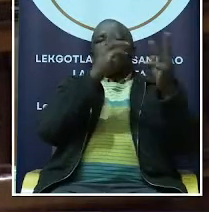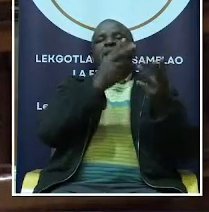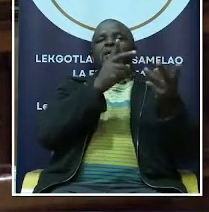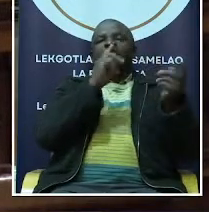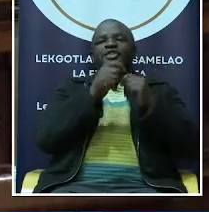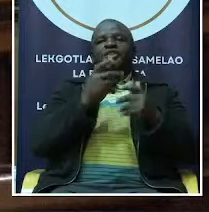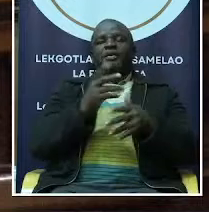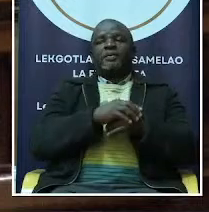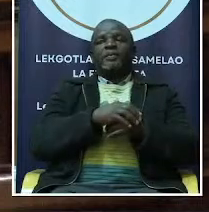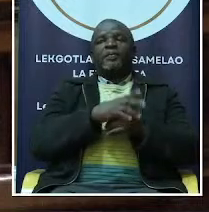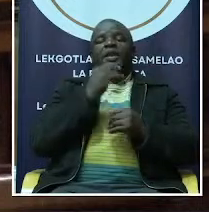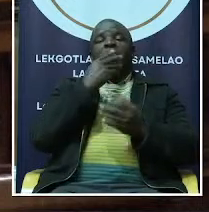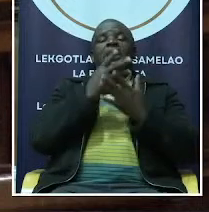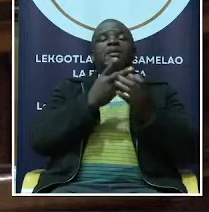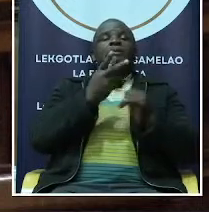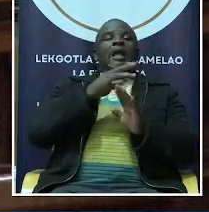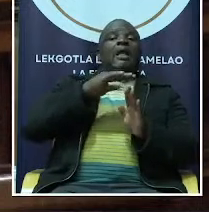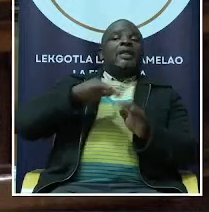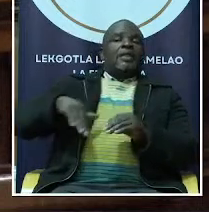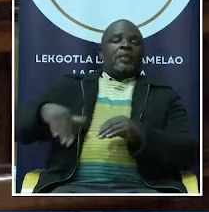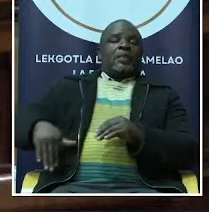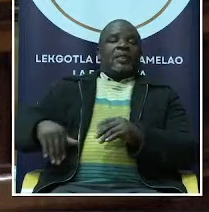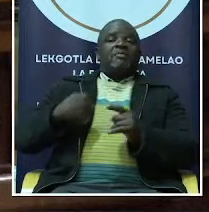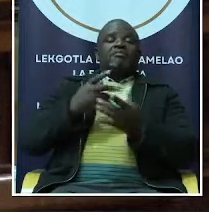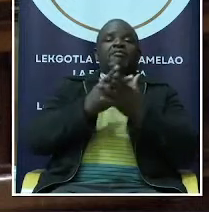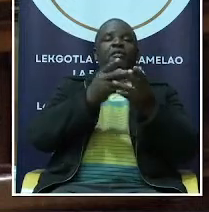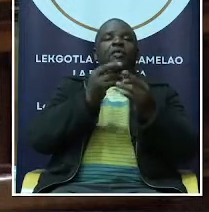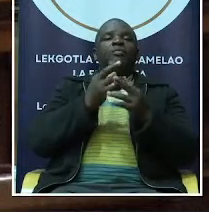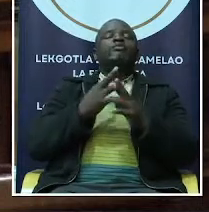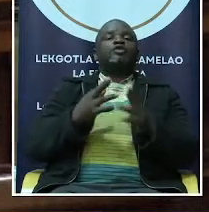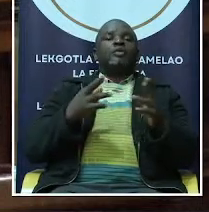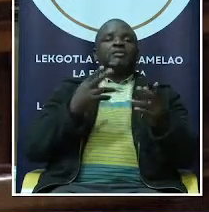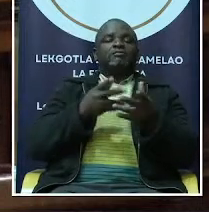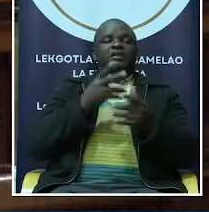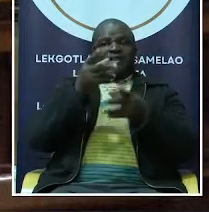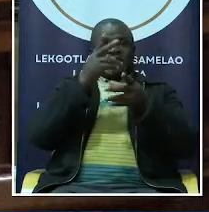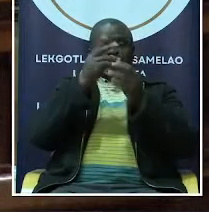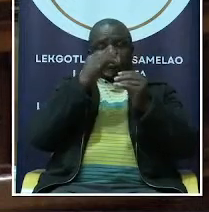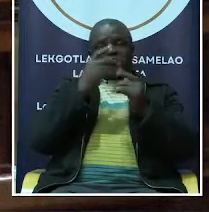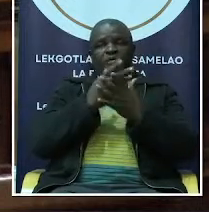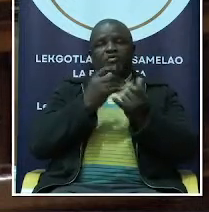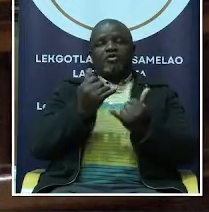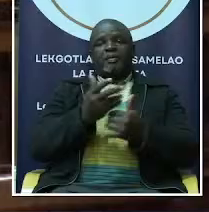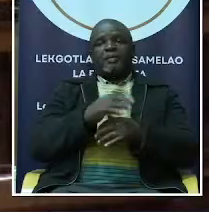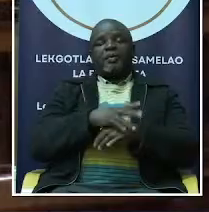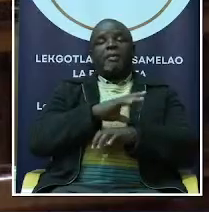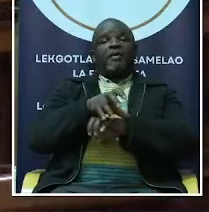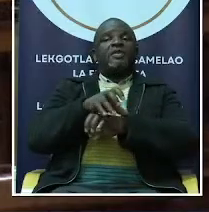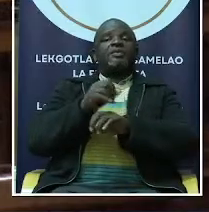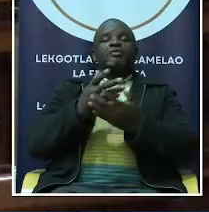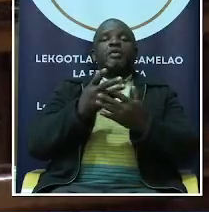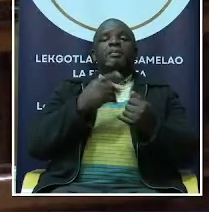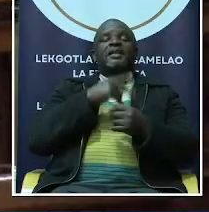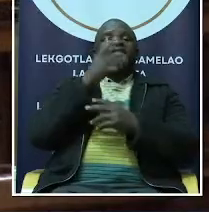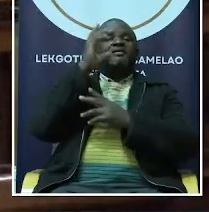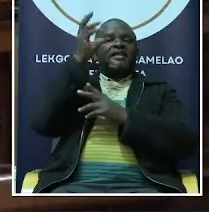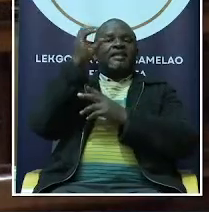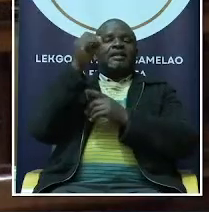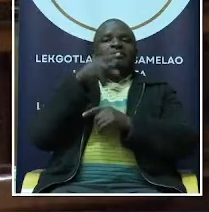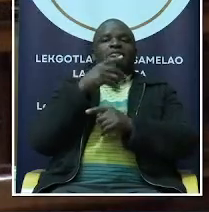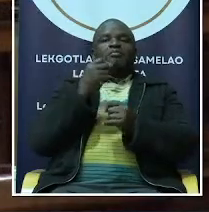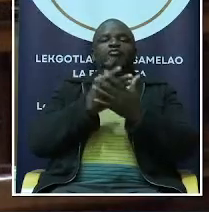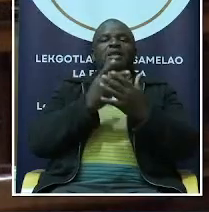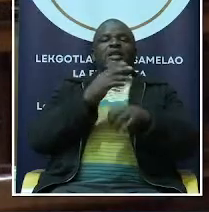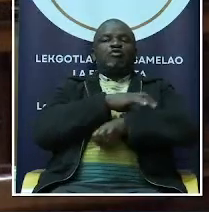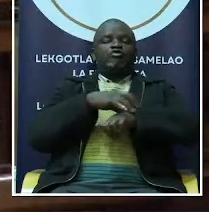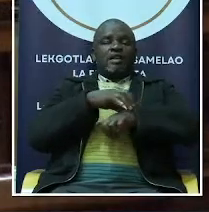We are very left behind in terms of what we are being equipped for in this country, well, and in this province as well, because Free State is considered one of the rural